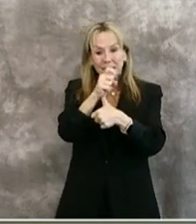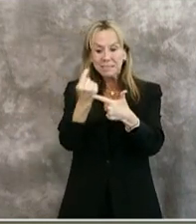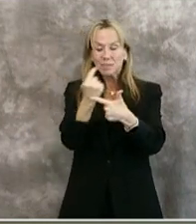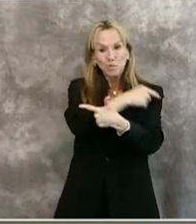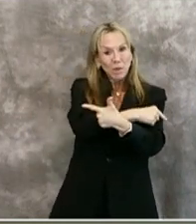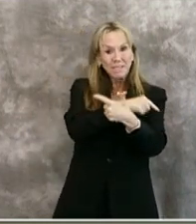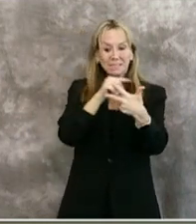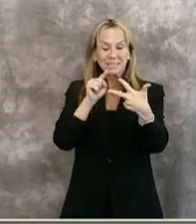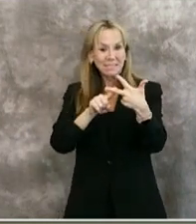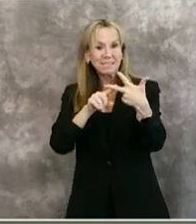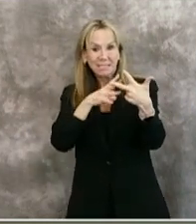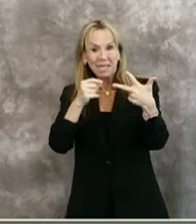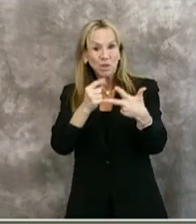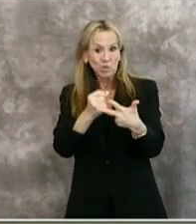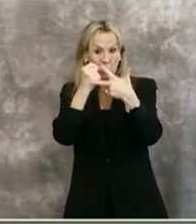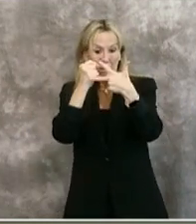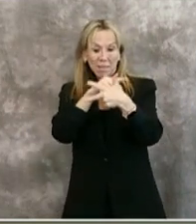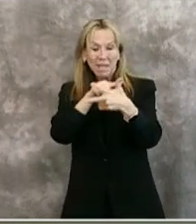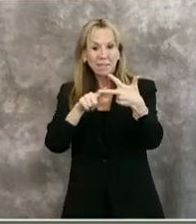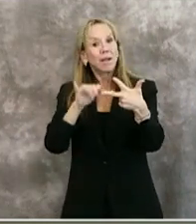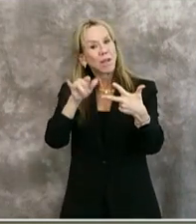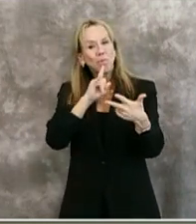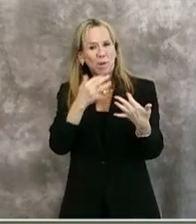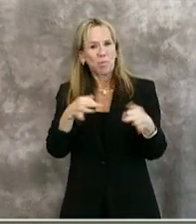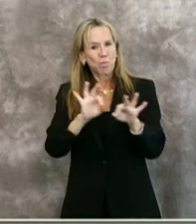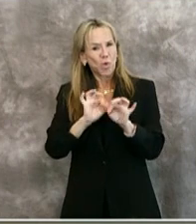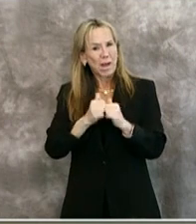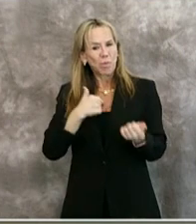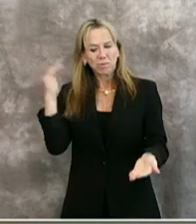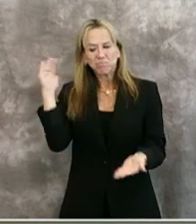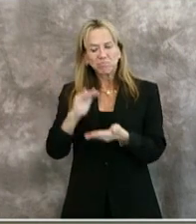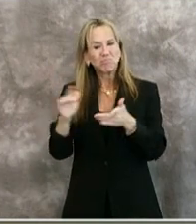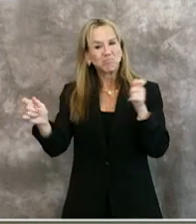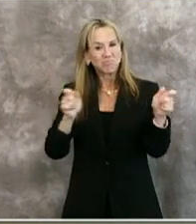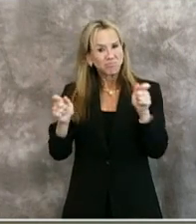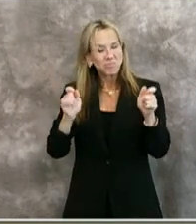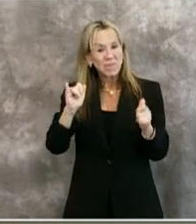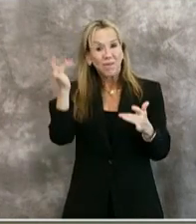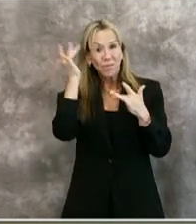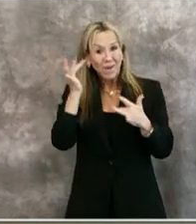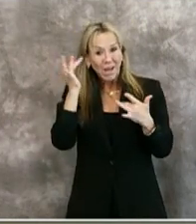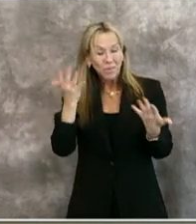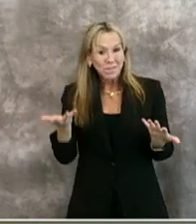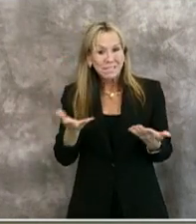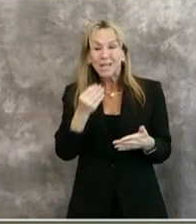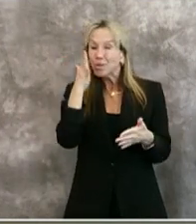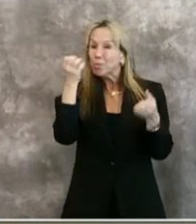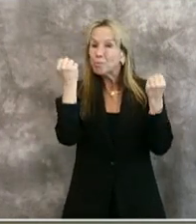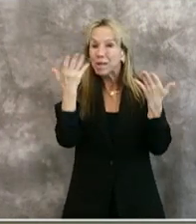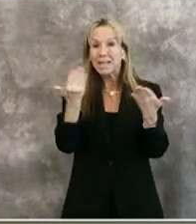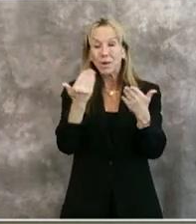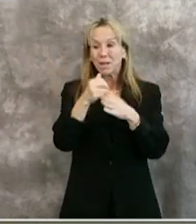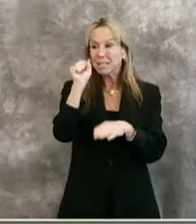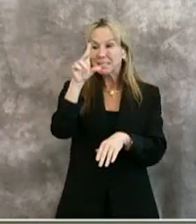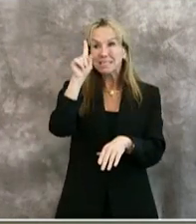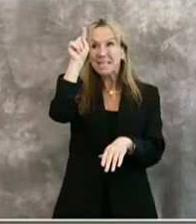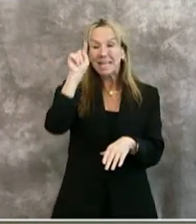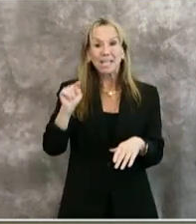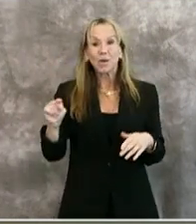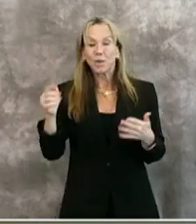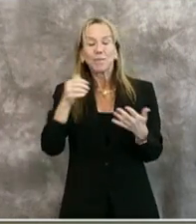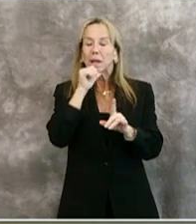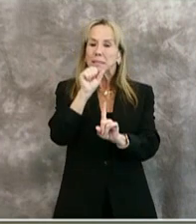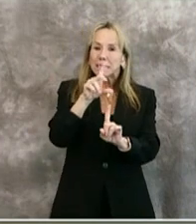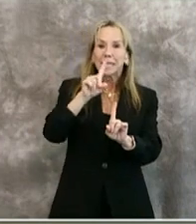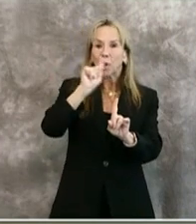to try and mitigate and slow the spread of coronavirus. And so because of this, many counties throughout California are shutting down testing sites.